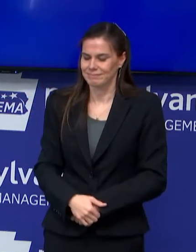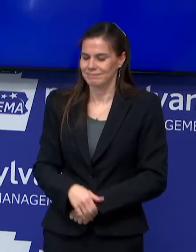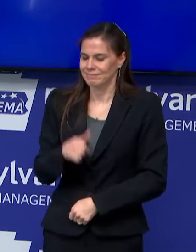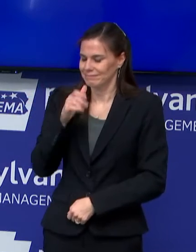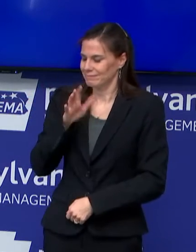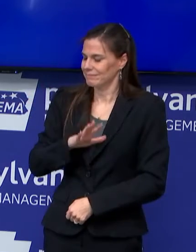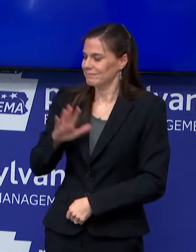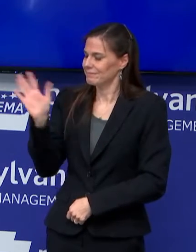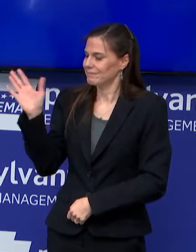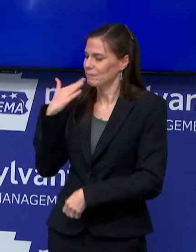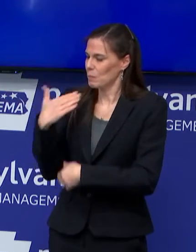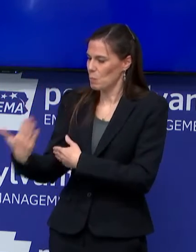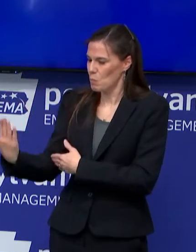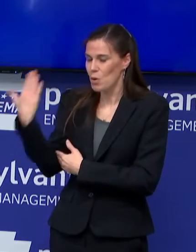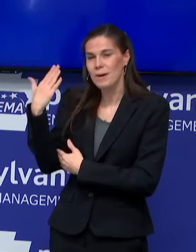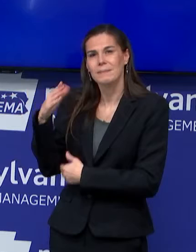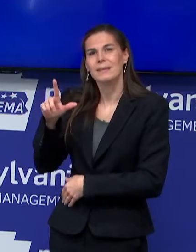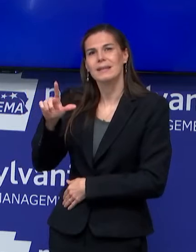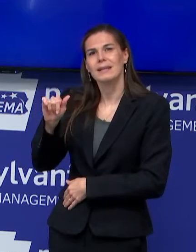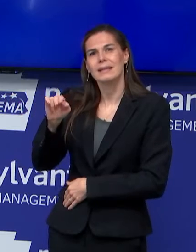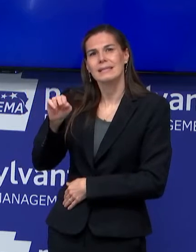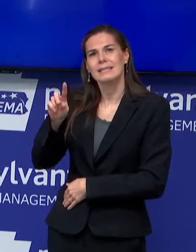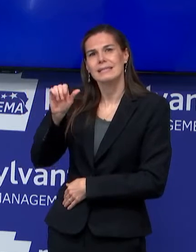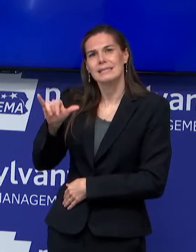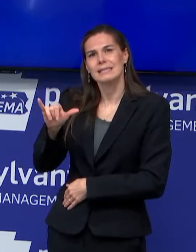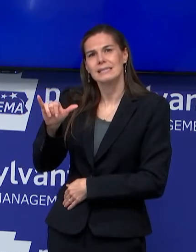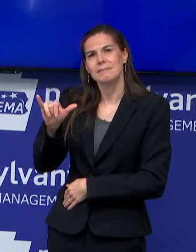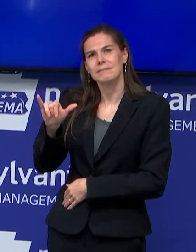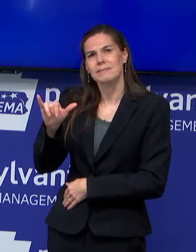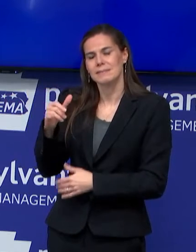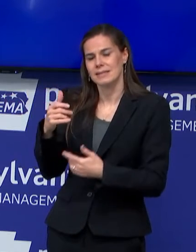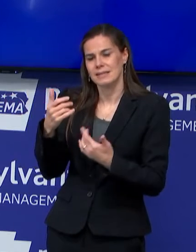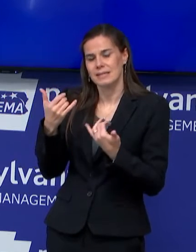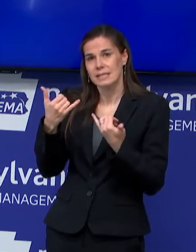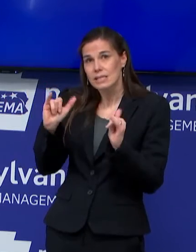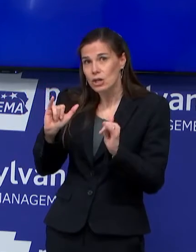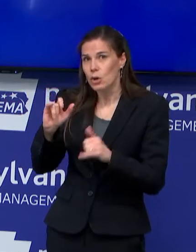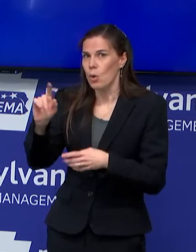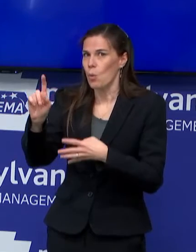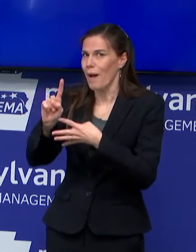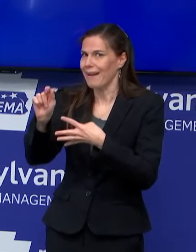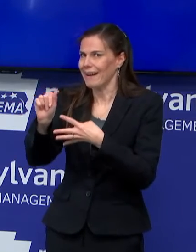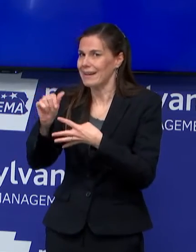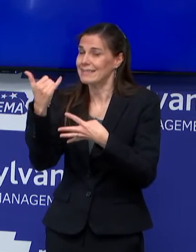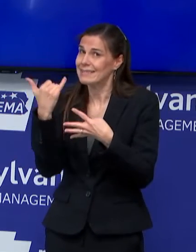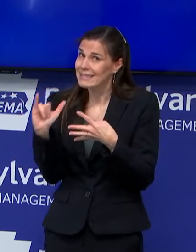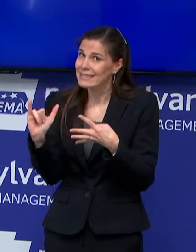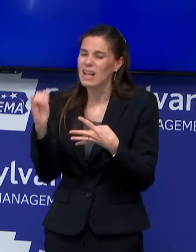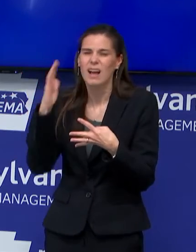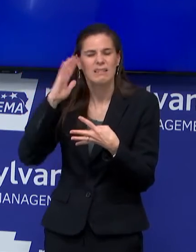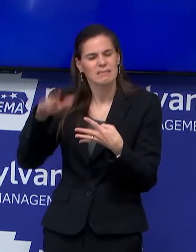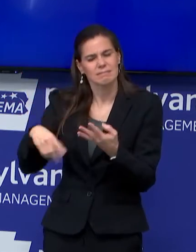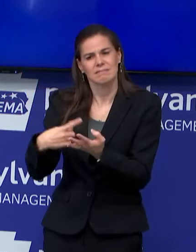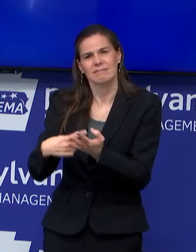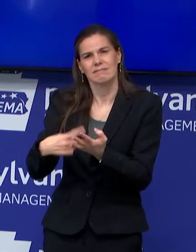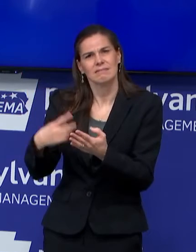Hi, good morning. Lindsay, we're still in phase 1A, and I know we've talked about this before, but when are